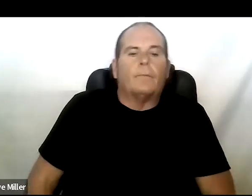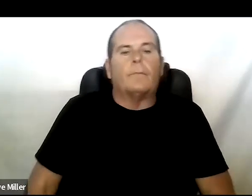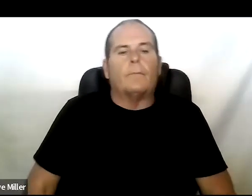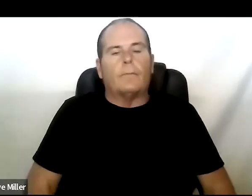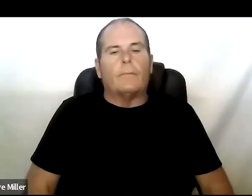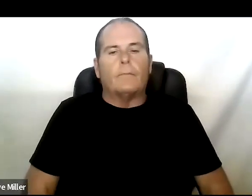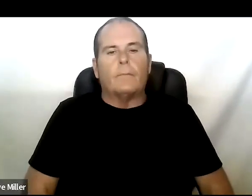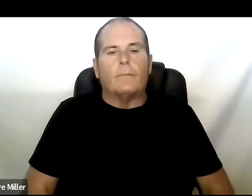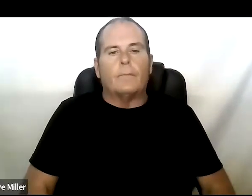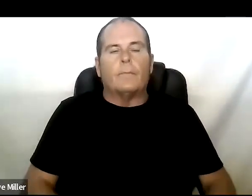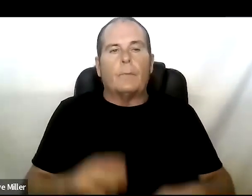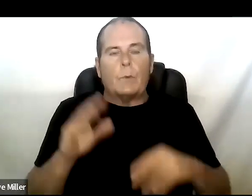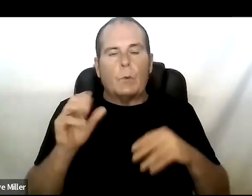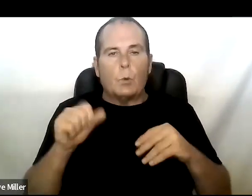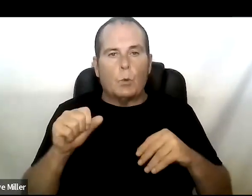Yeah,